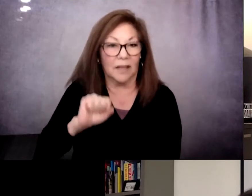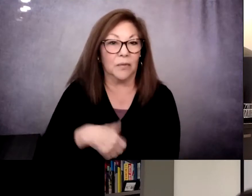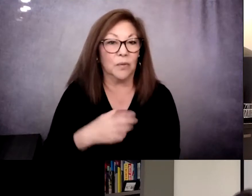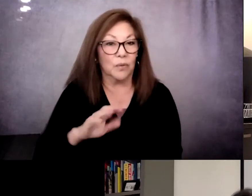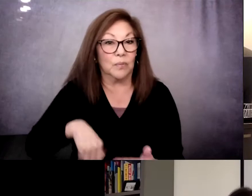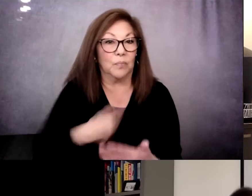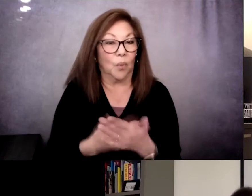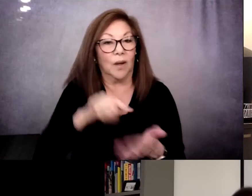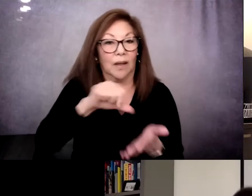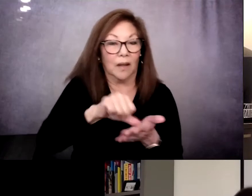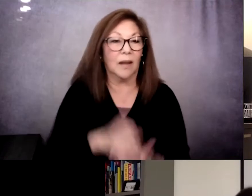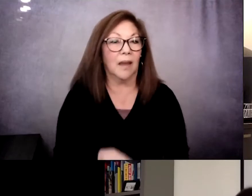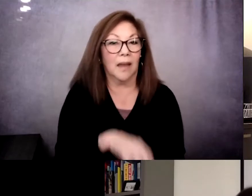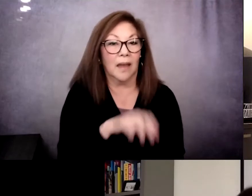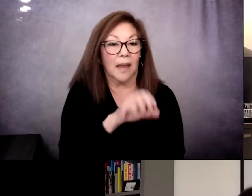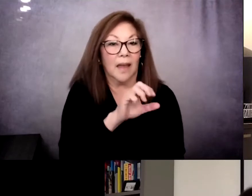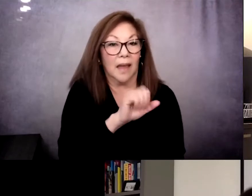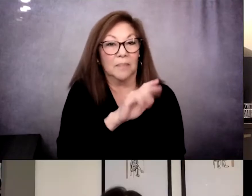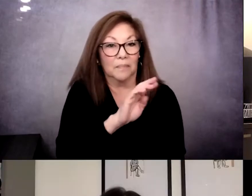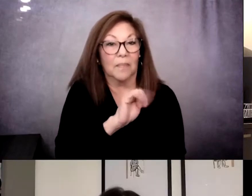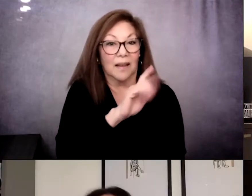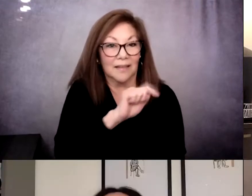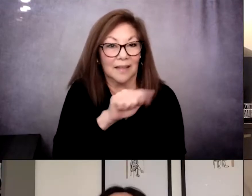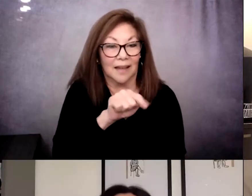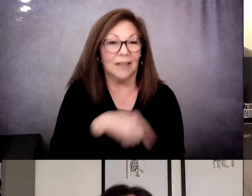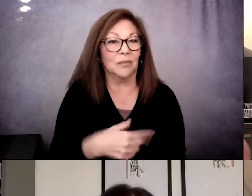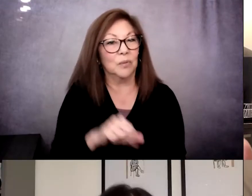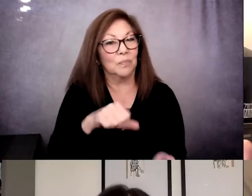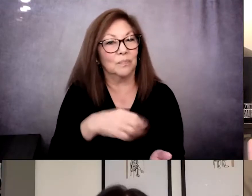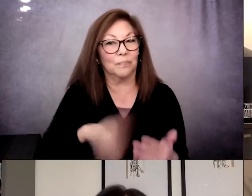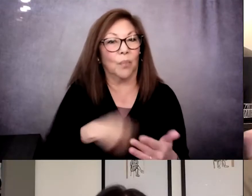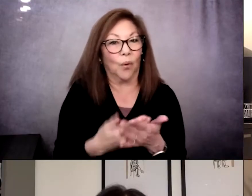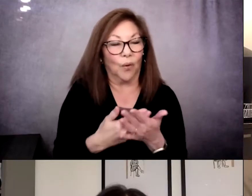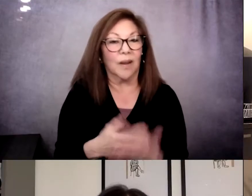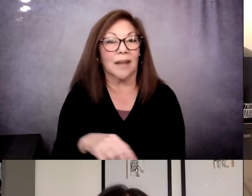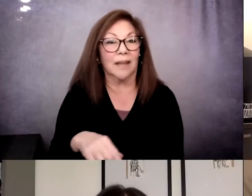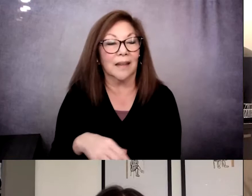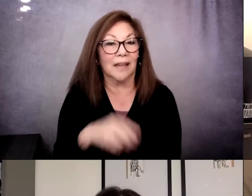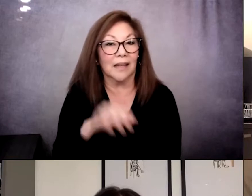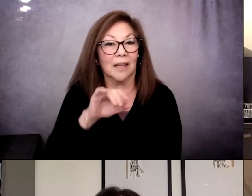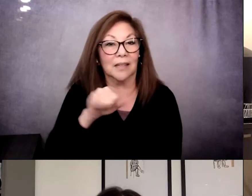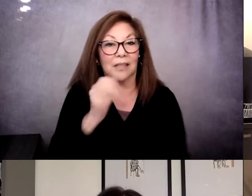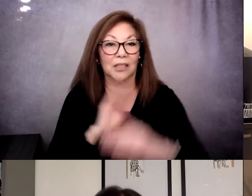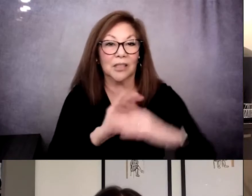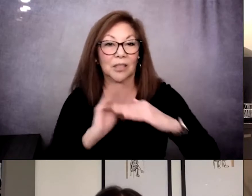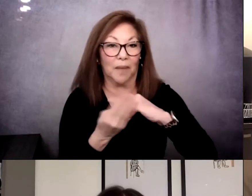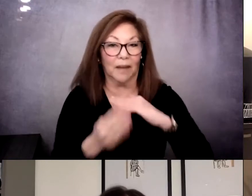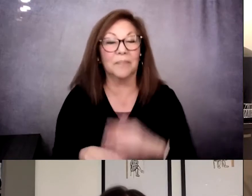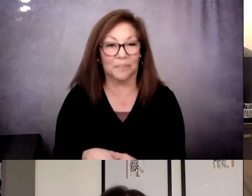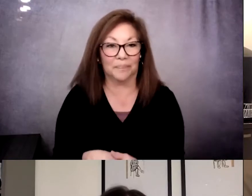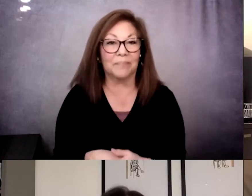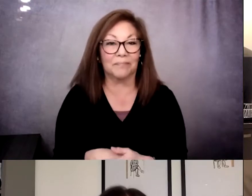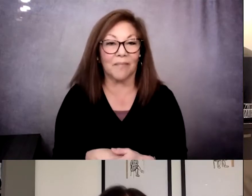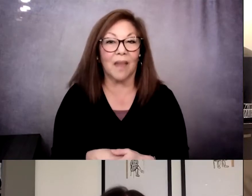born in Jamaica. So those are the 7, but I could have written about so many more figures who have really changed